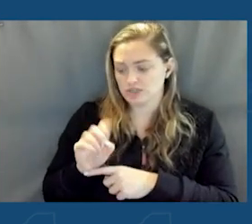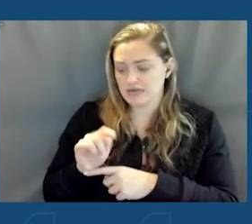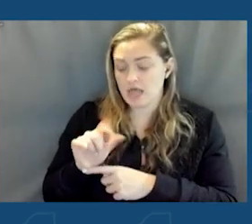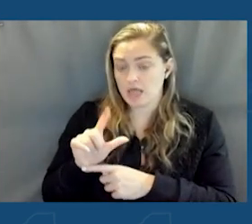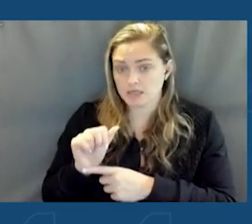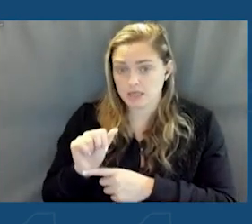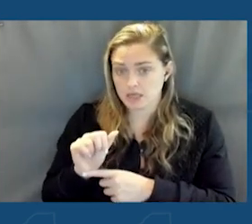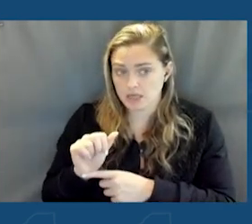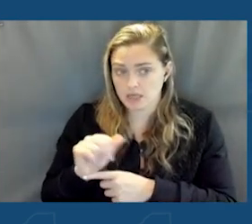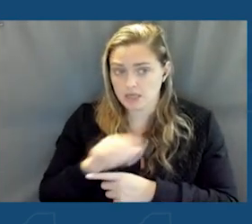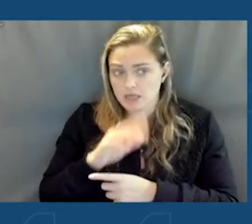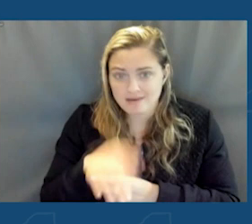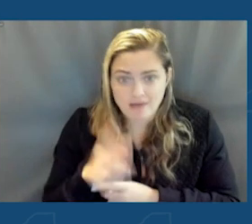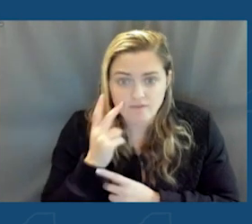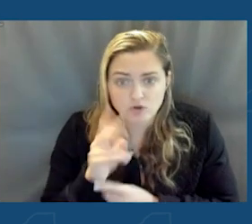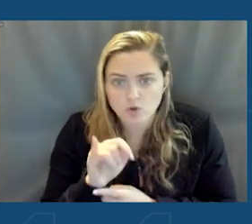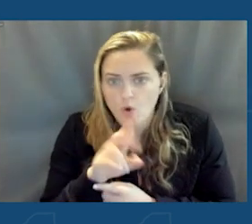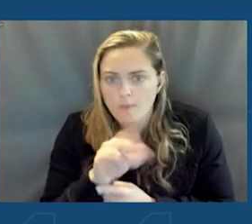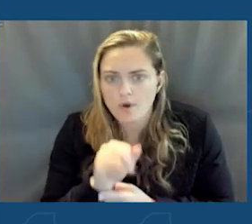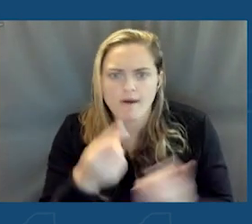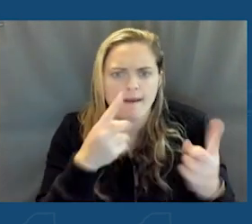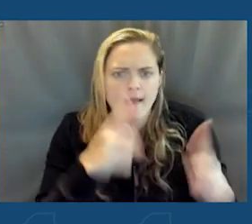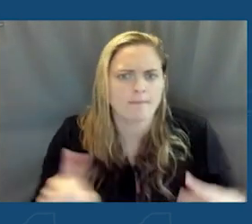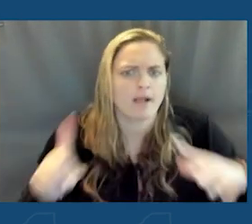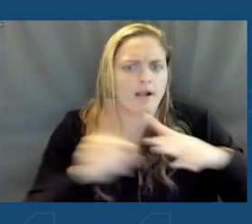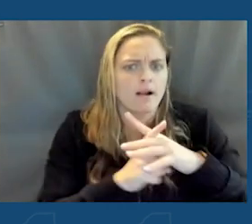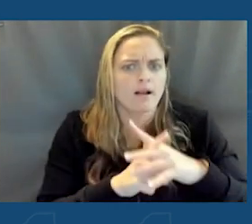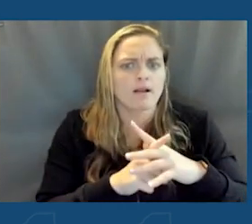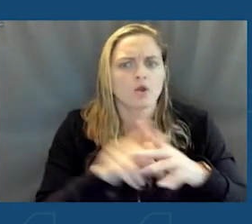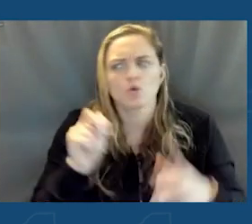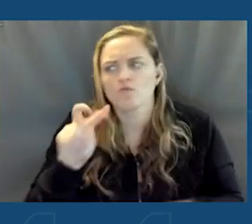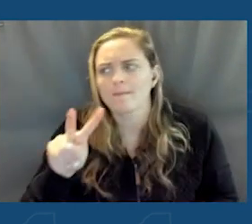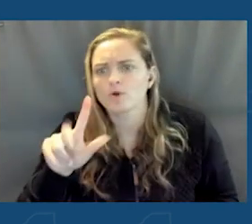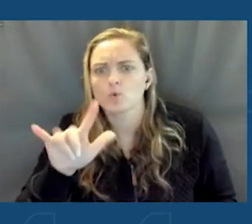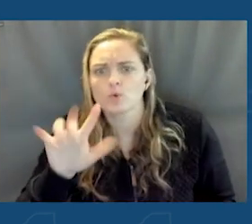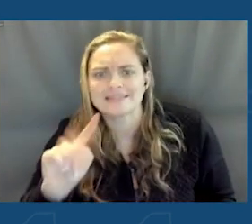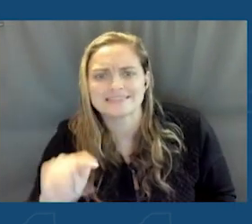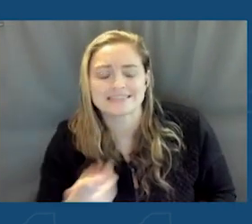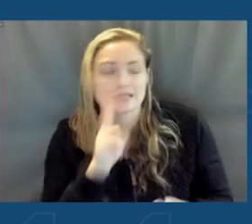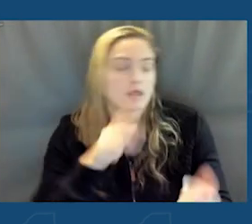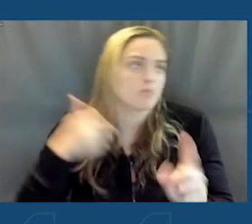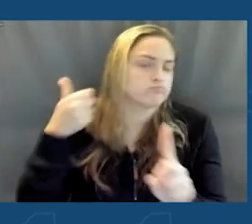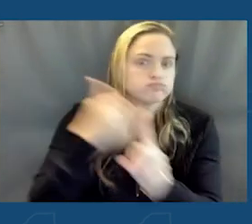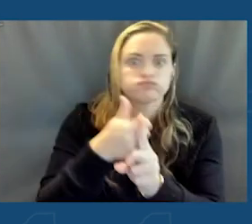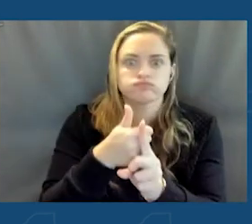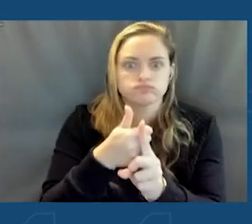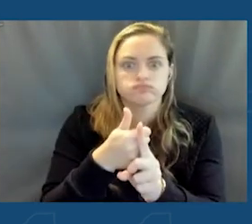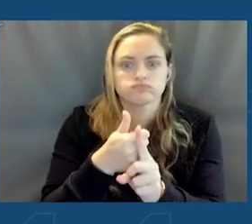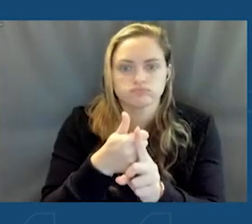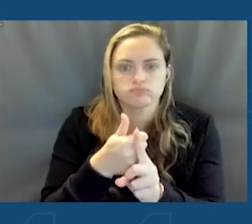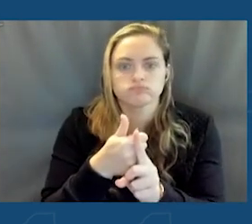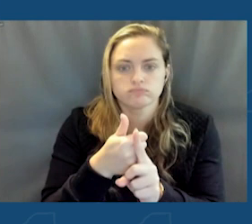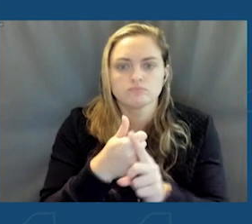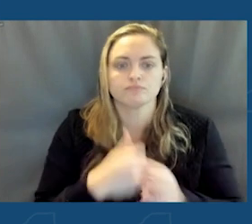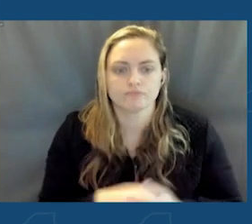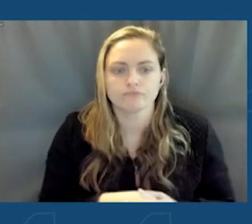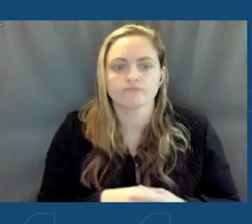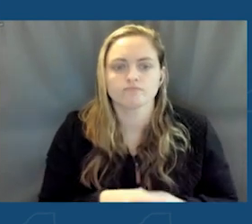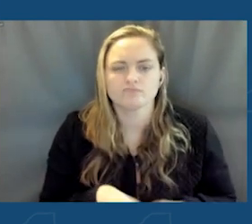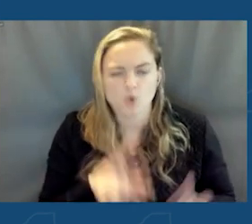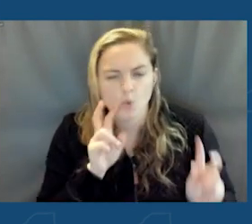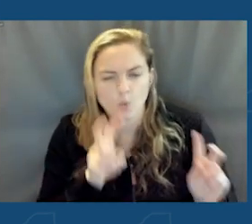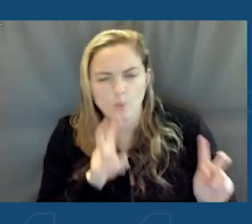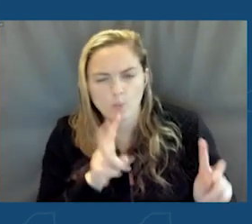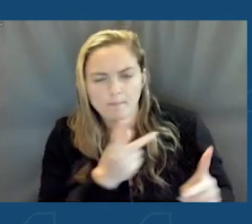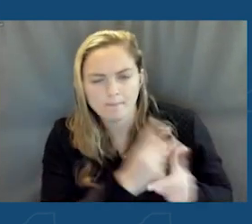saw Omicron on the horizon until November 26th, and then it hit us harder than anywhere else. So we're always watching, but